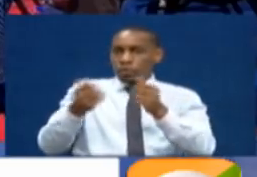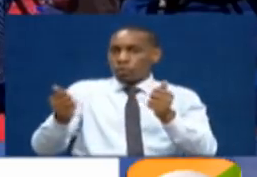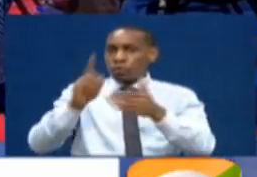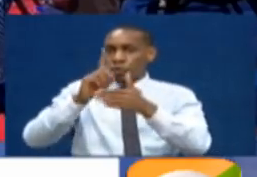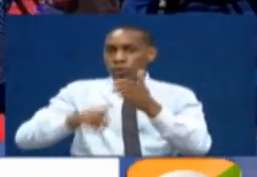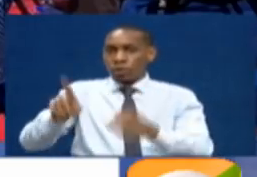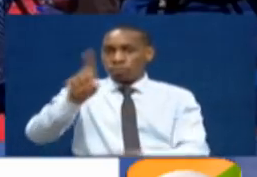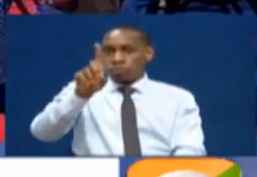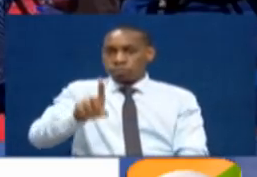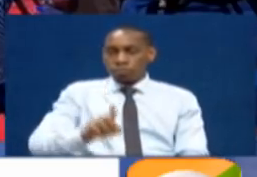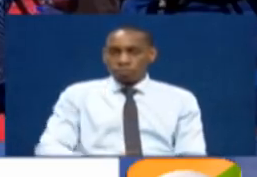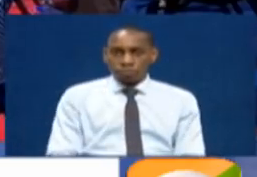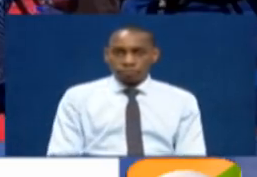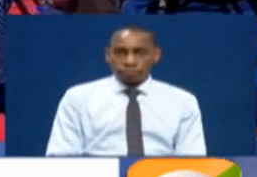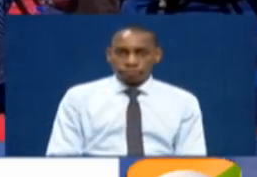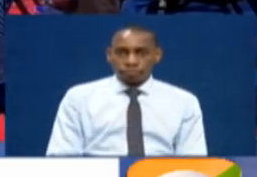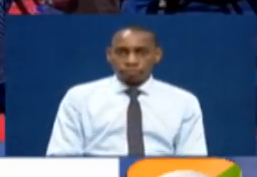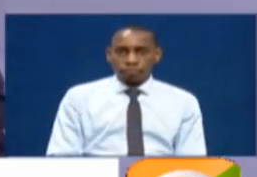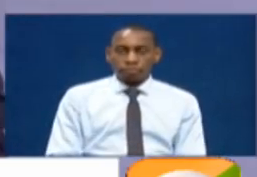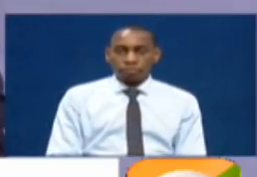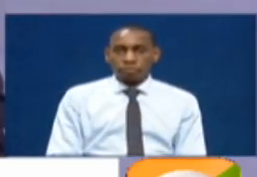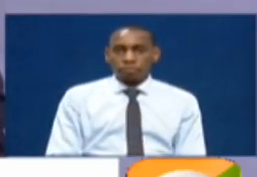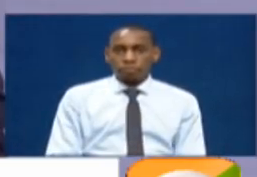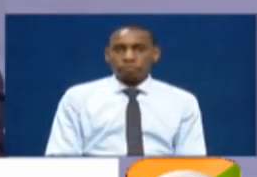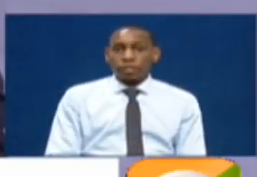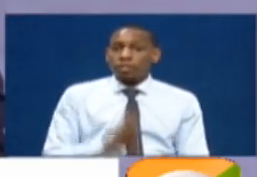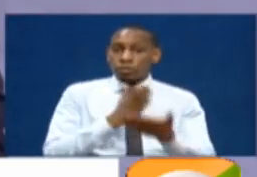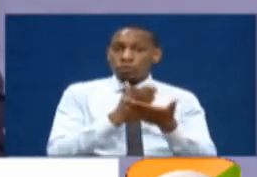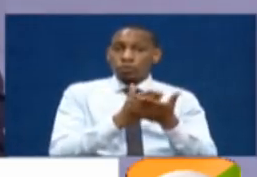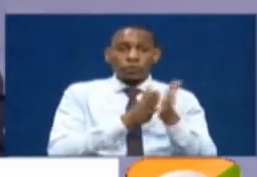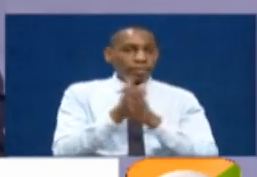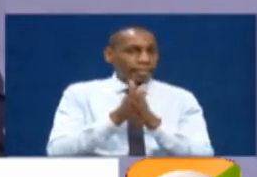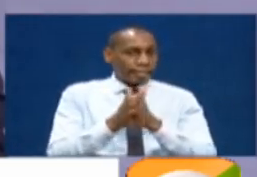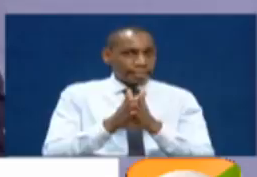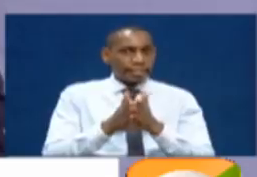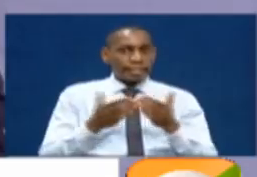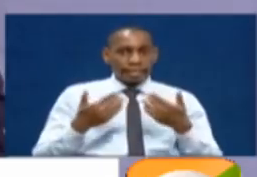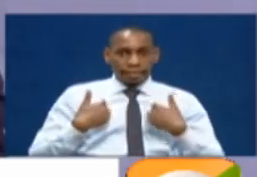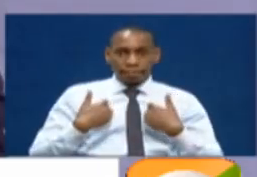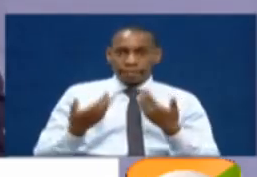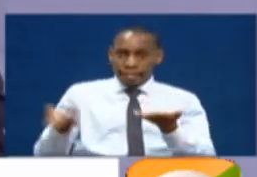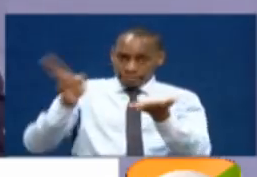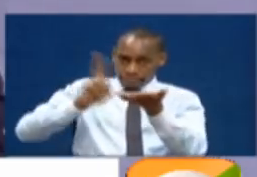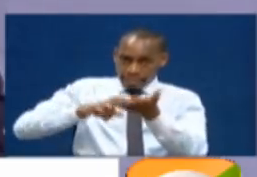think it's interesting that we have kind of gone full circle